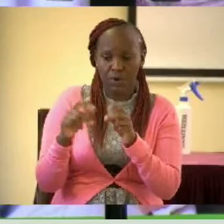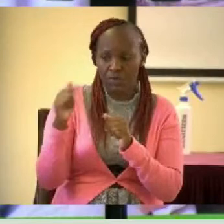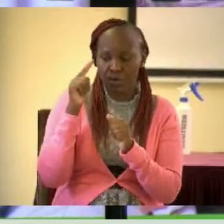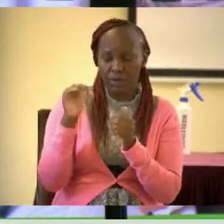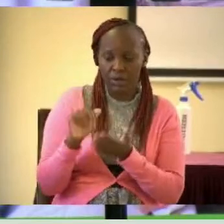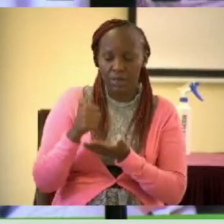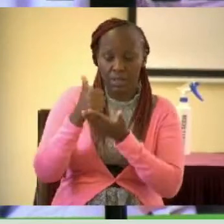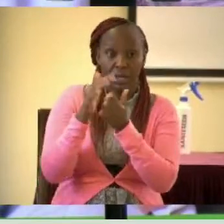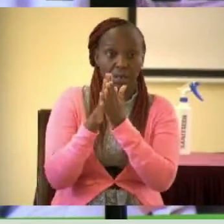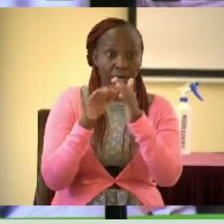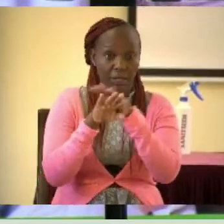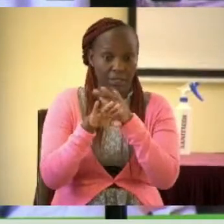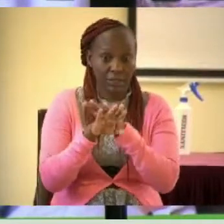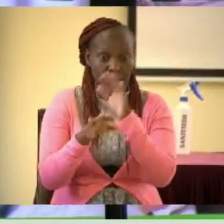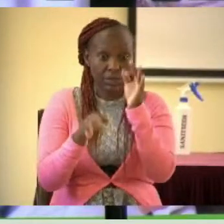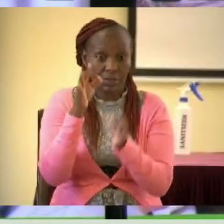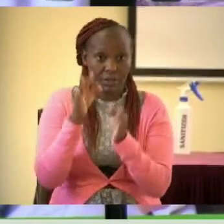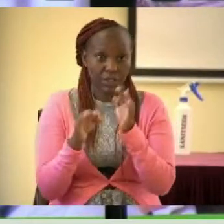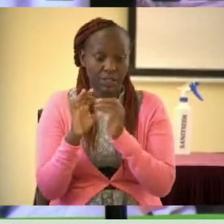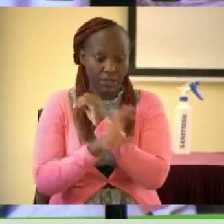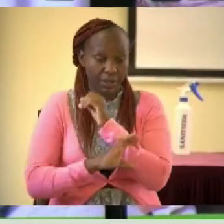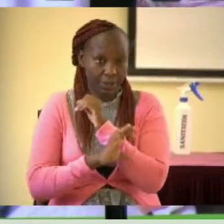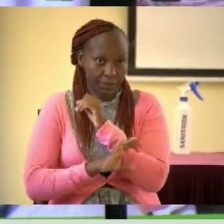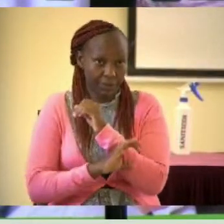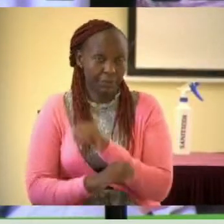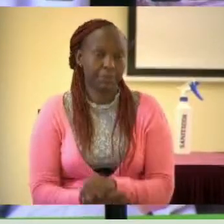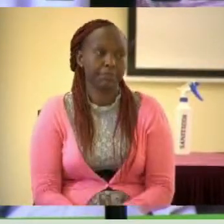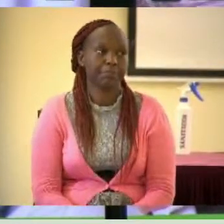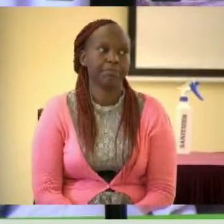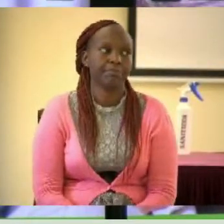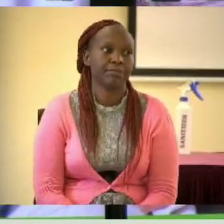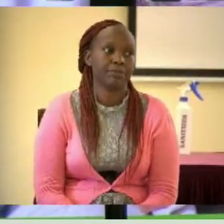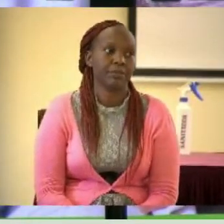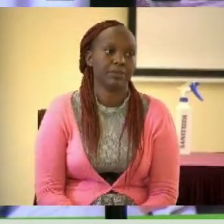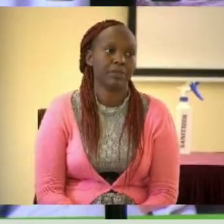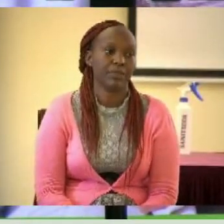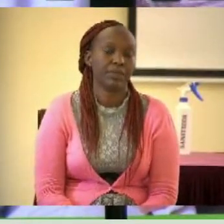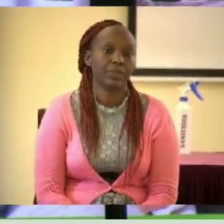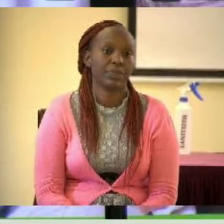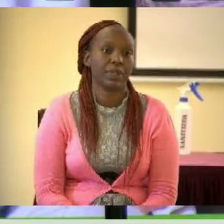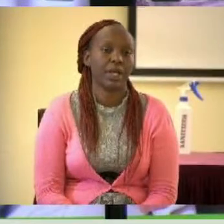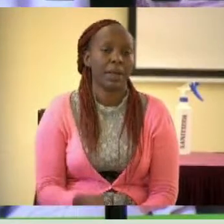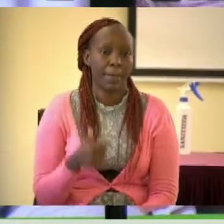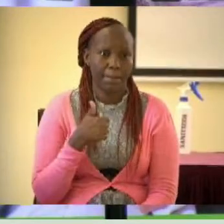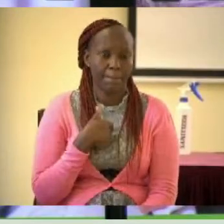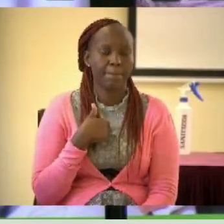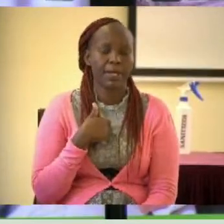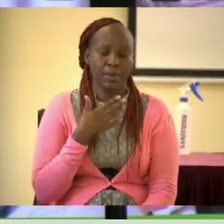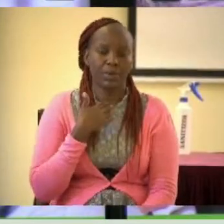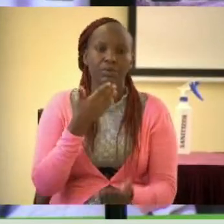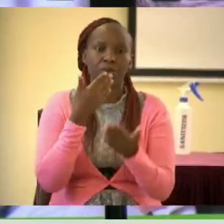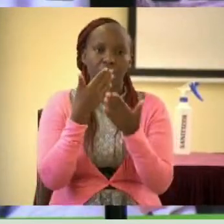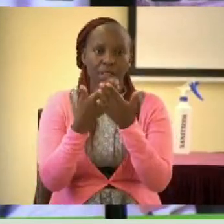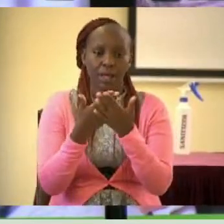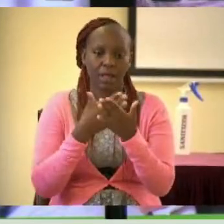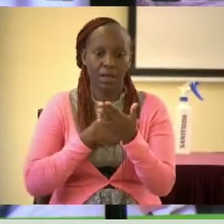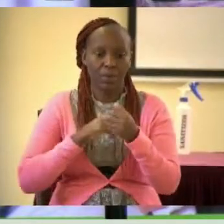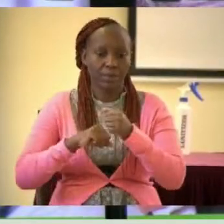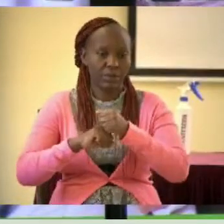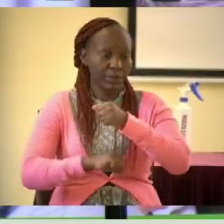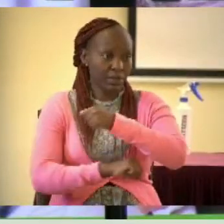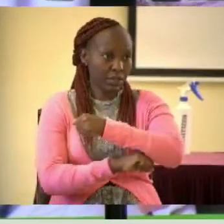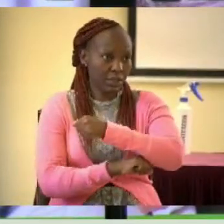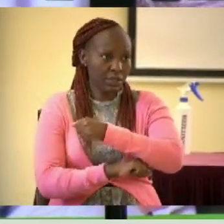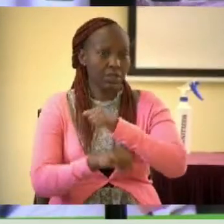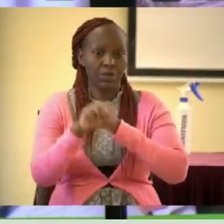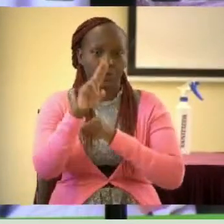and access to justice in the country. I wish at this point to thank our sponsors,